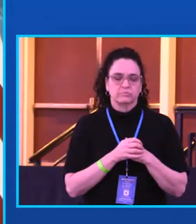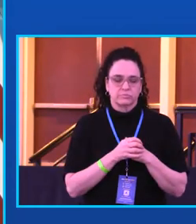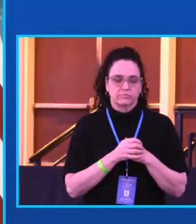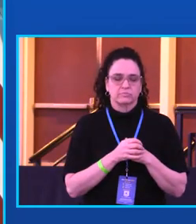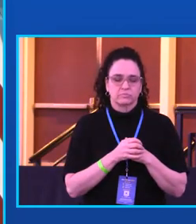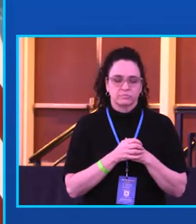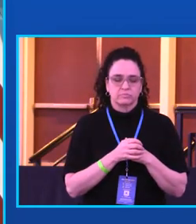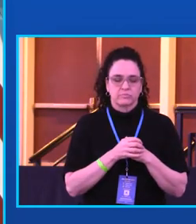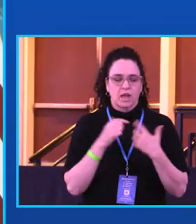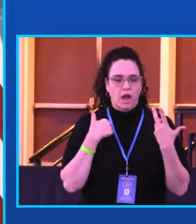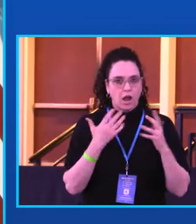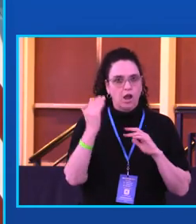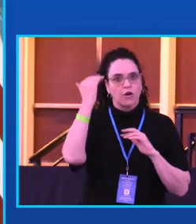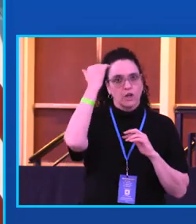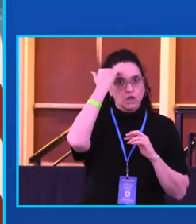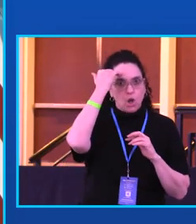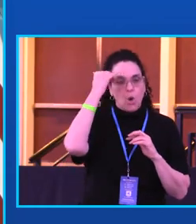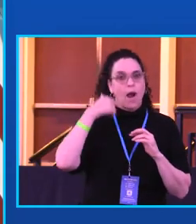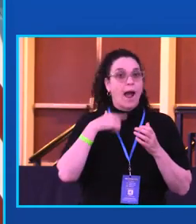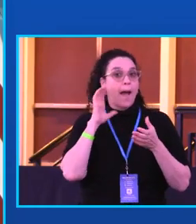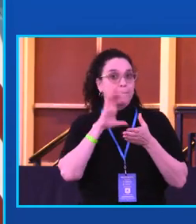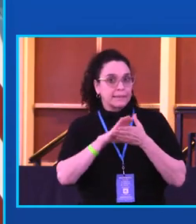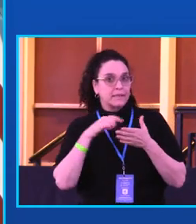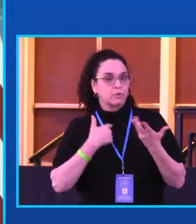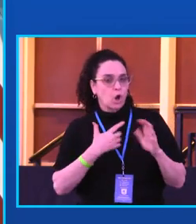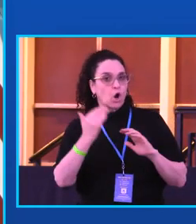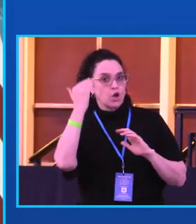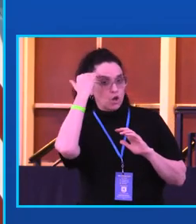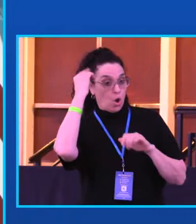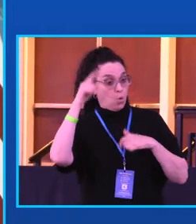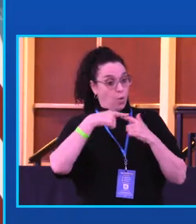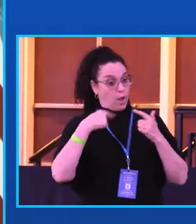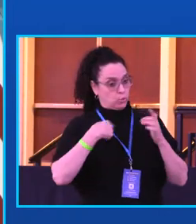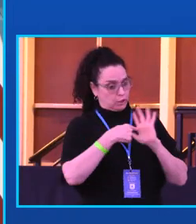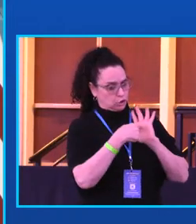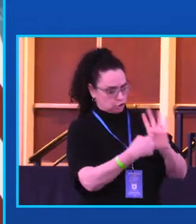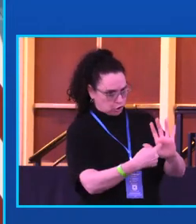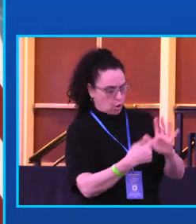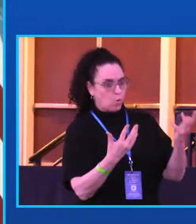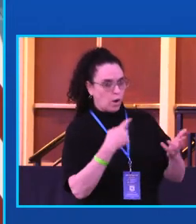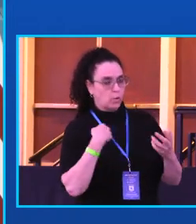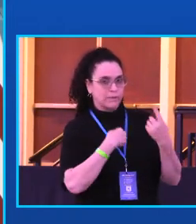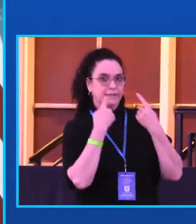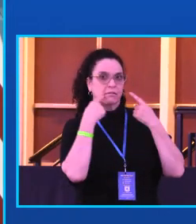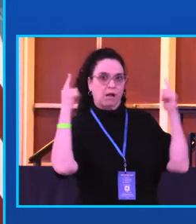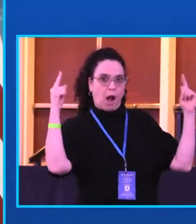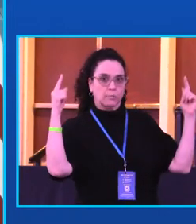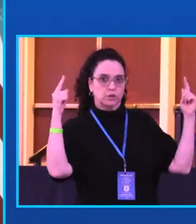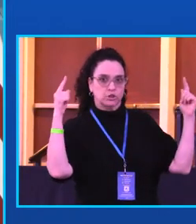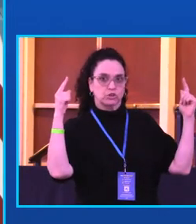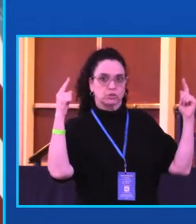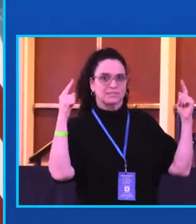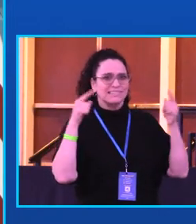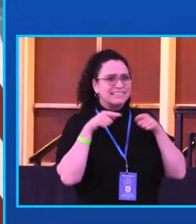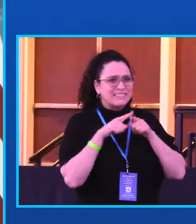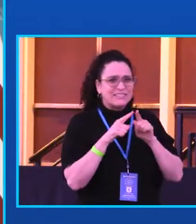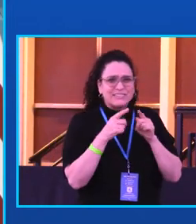and I believe we know, when we show what we have accomplished just in a